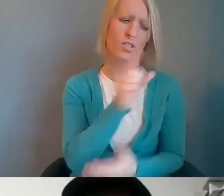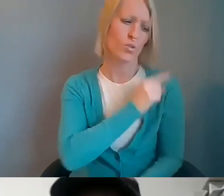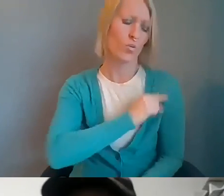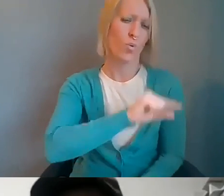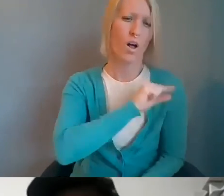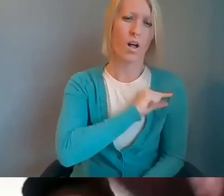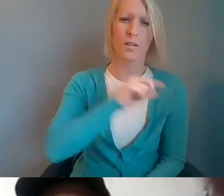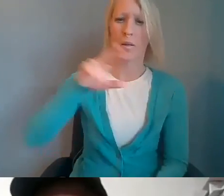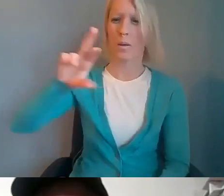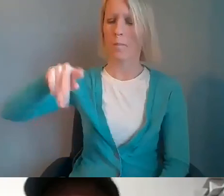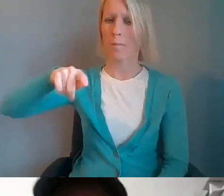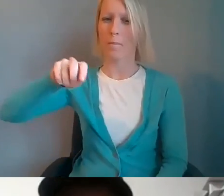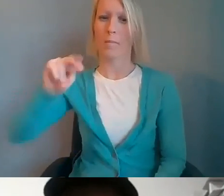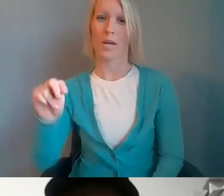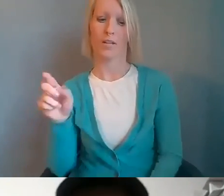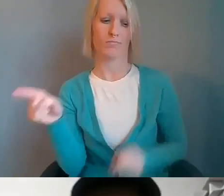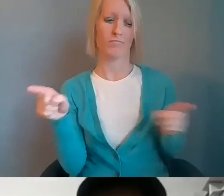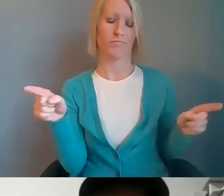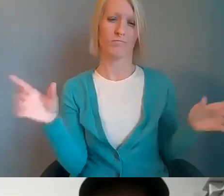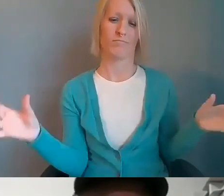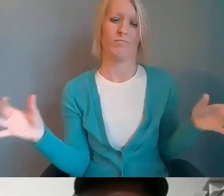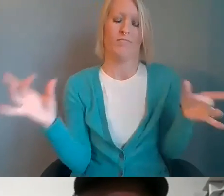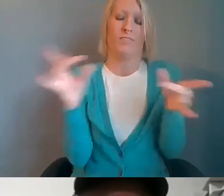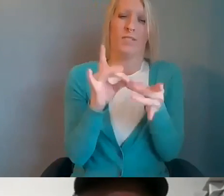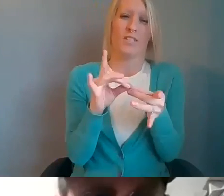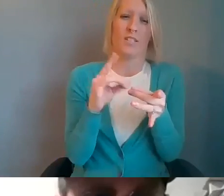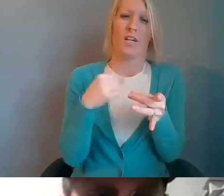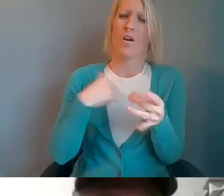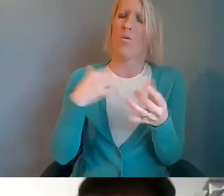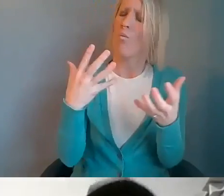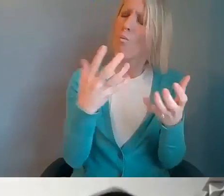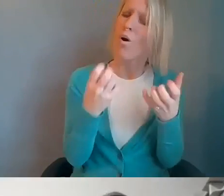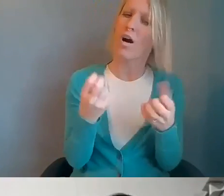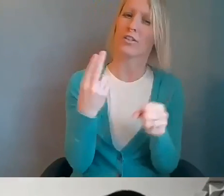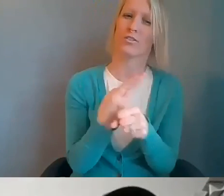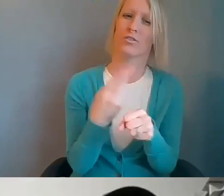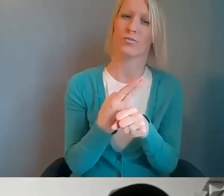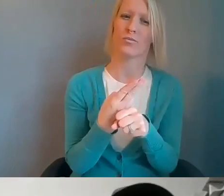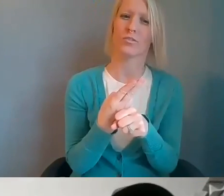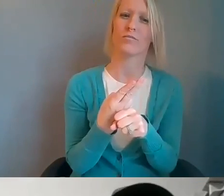it. And that's the important part.